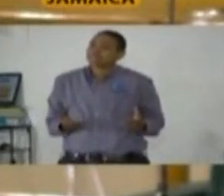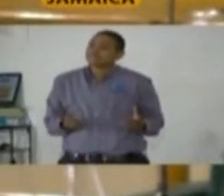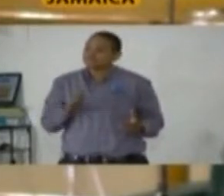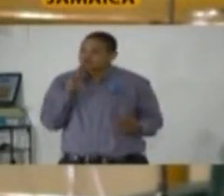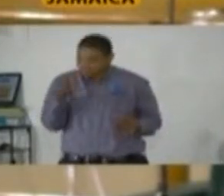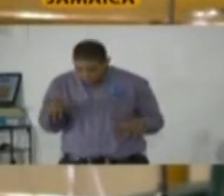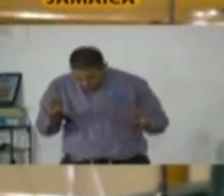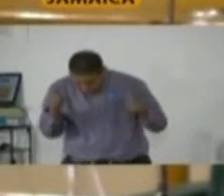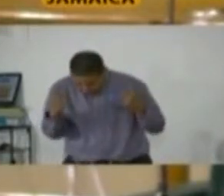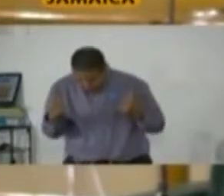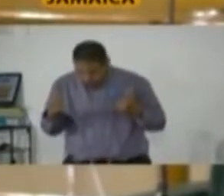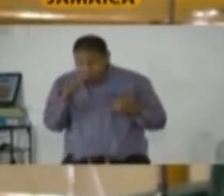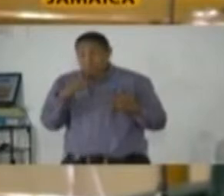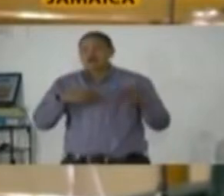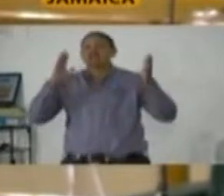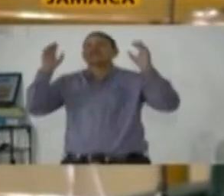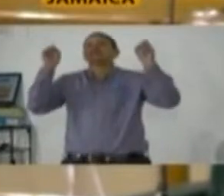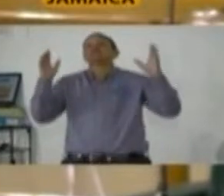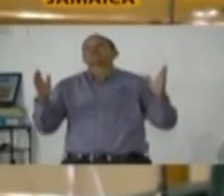undertaken. Madam Speaker,